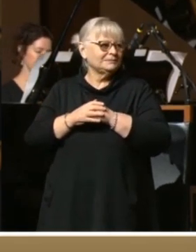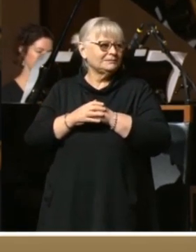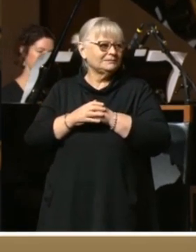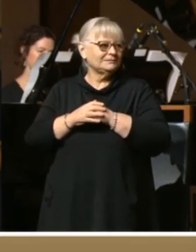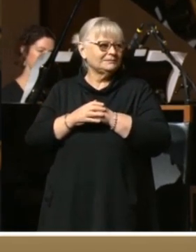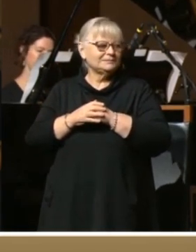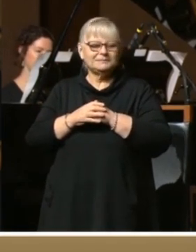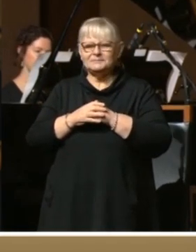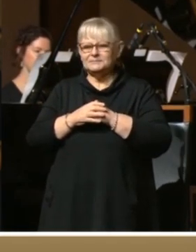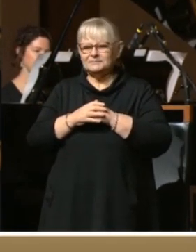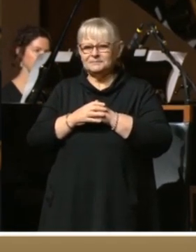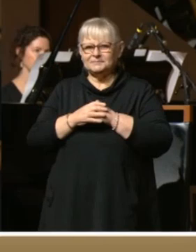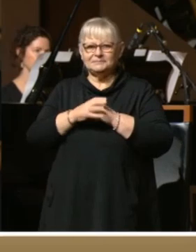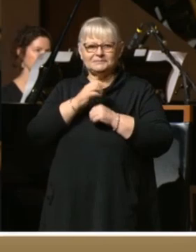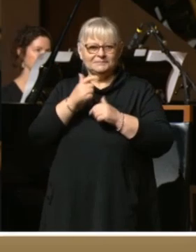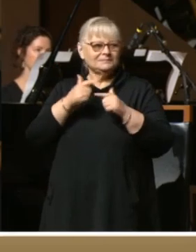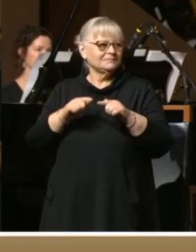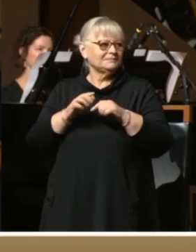Noi Goi Malang, Marambang Malang.